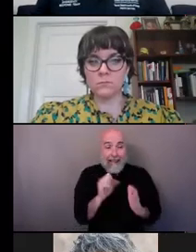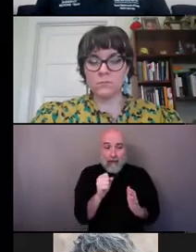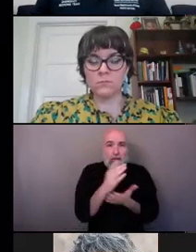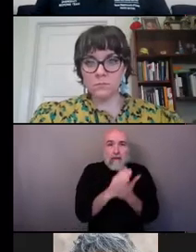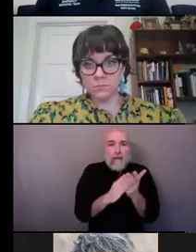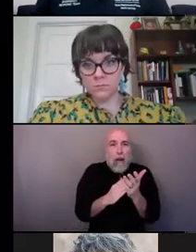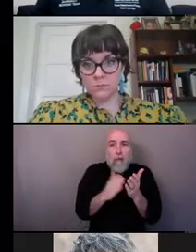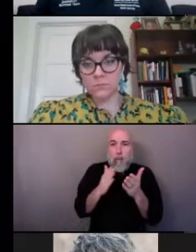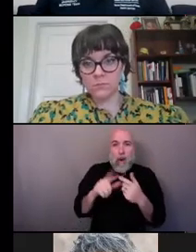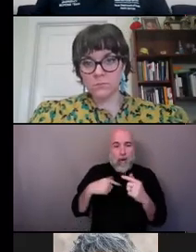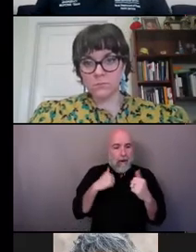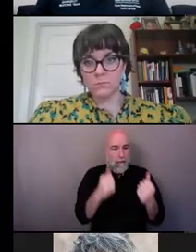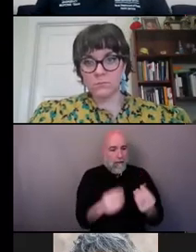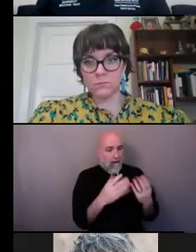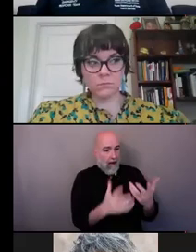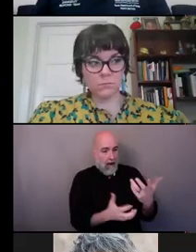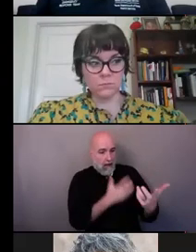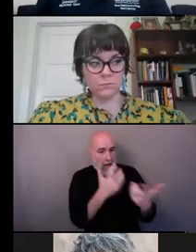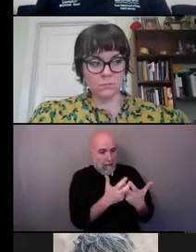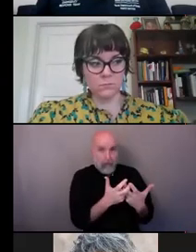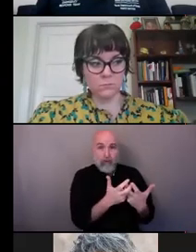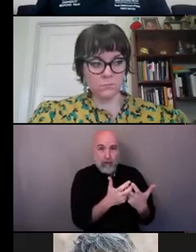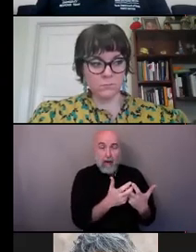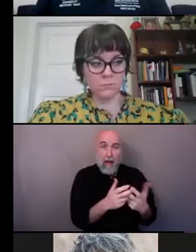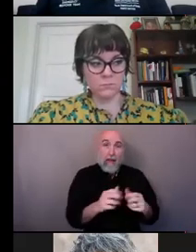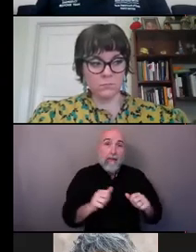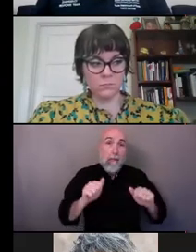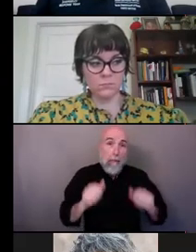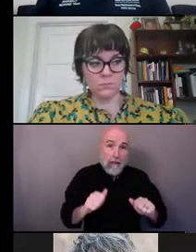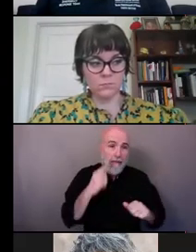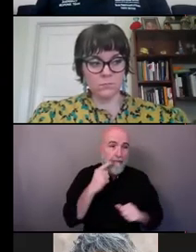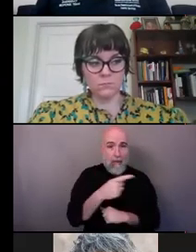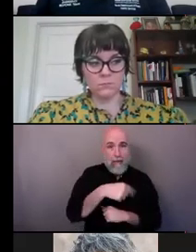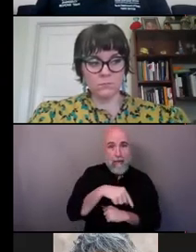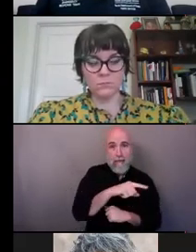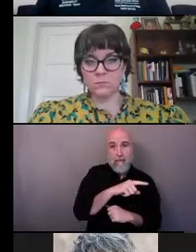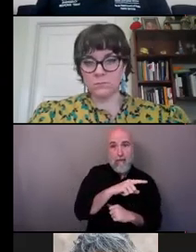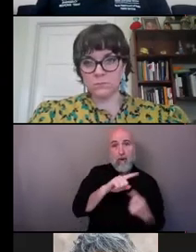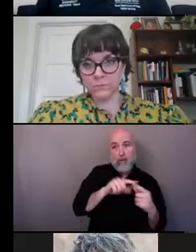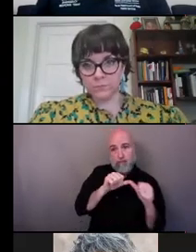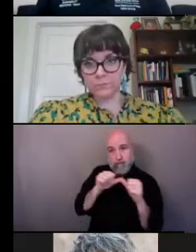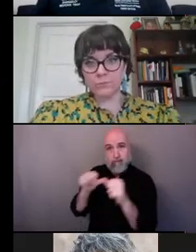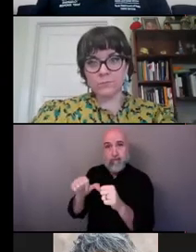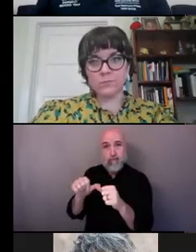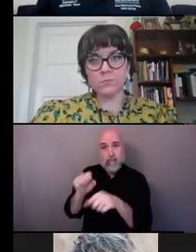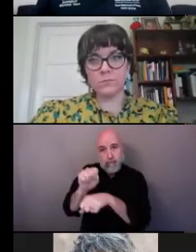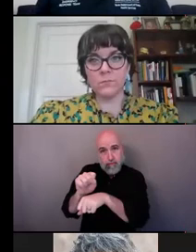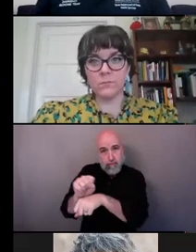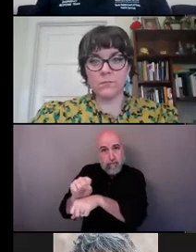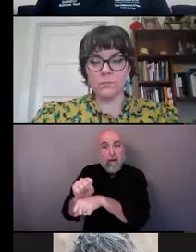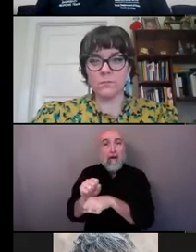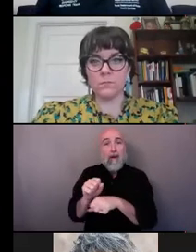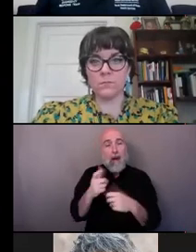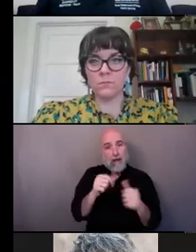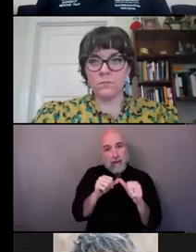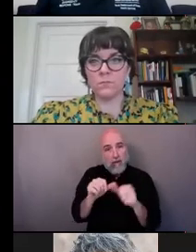kind of an accommodation that would be possible for them to continue doing the work, continue